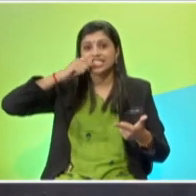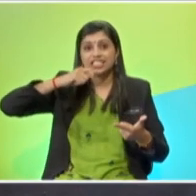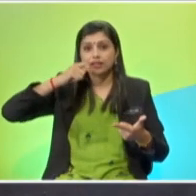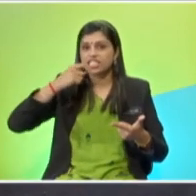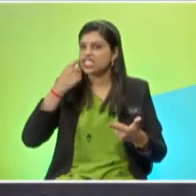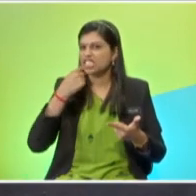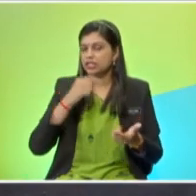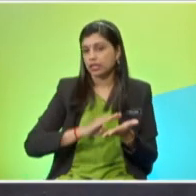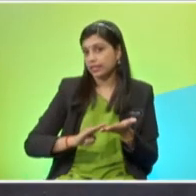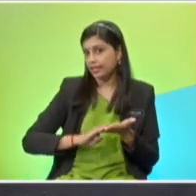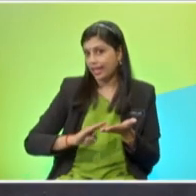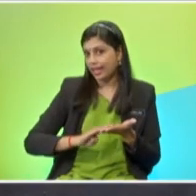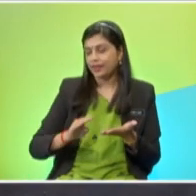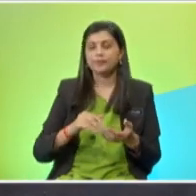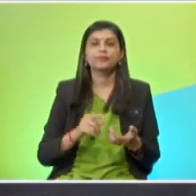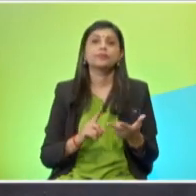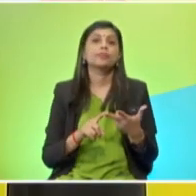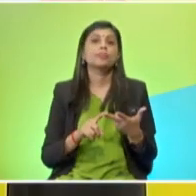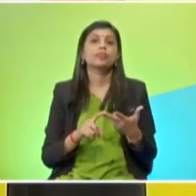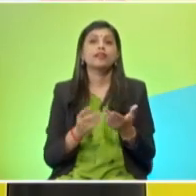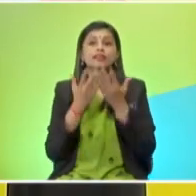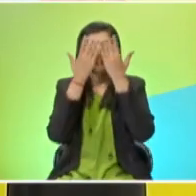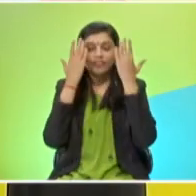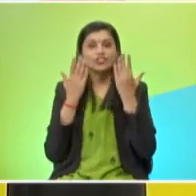clean and white. And